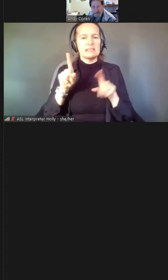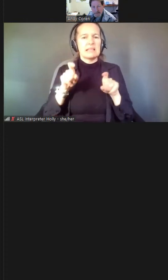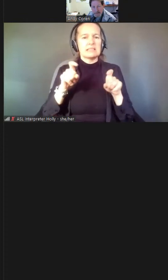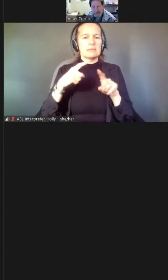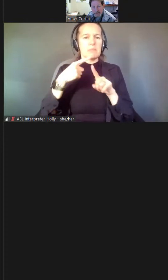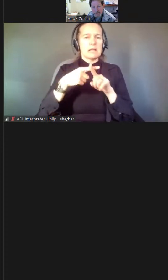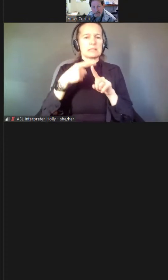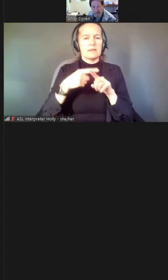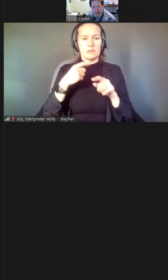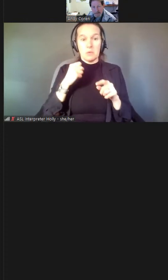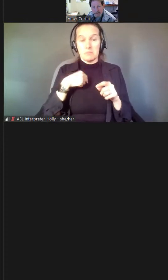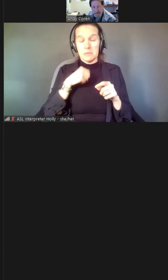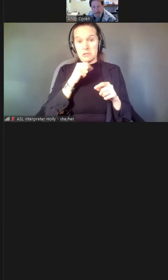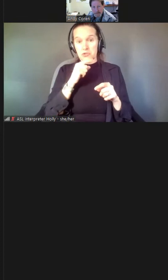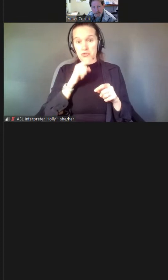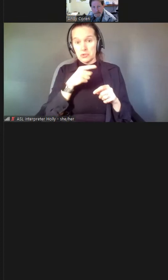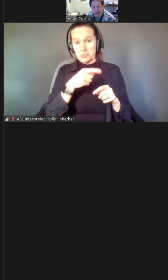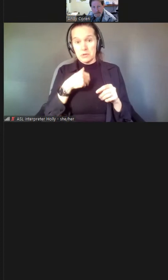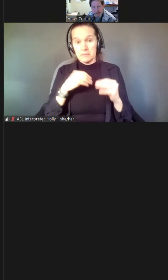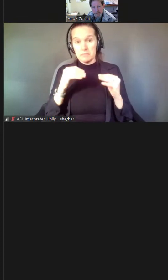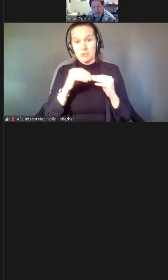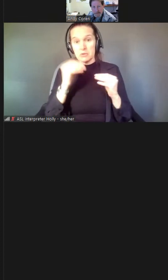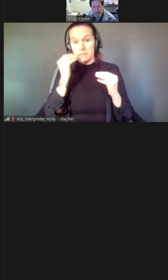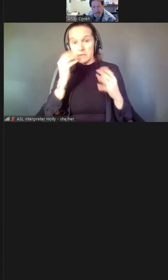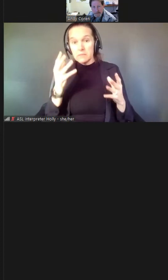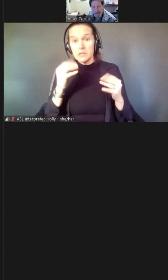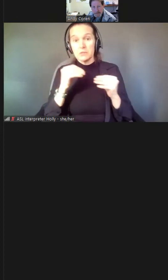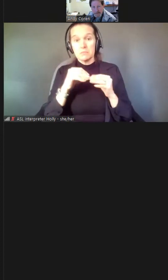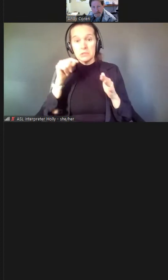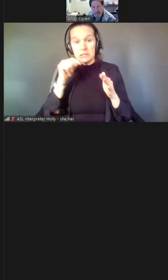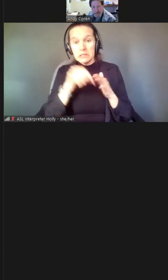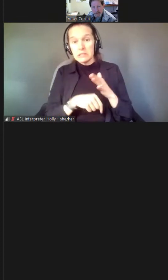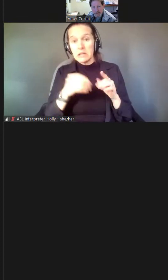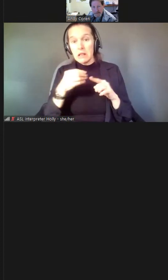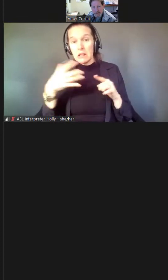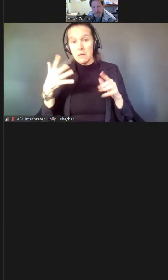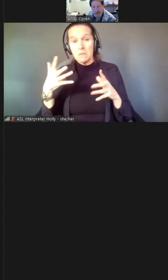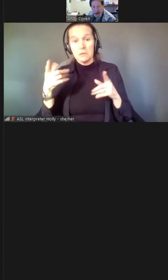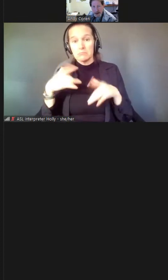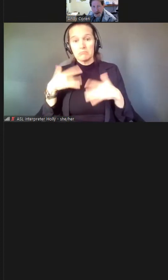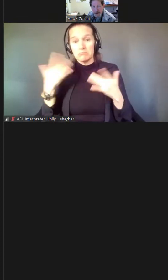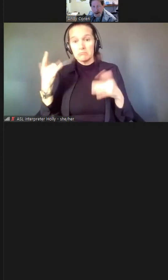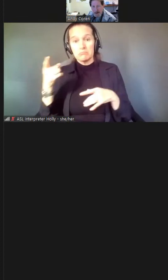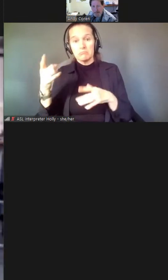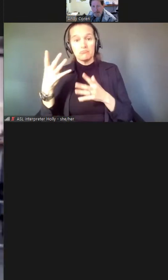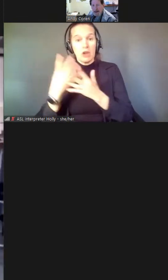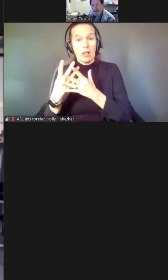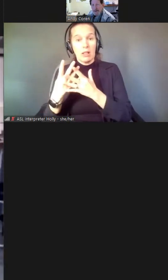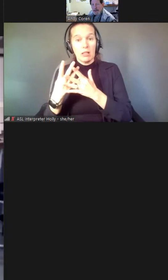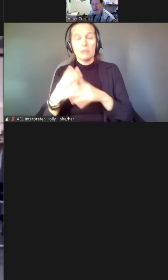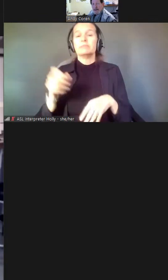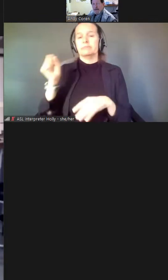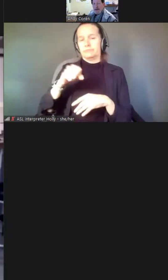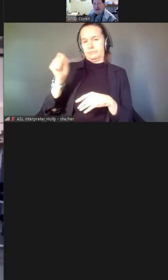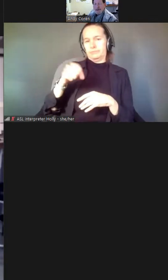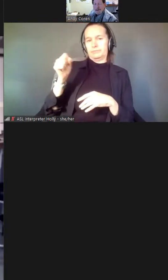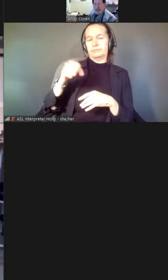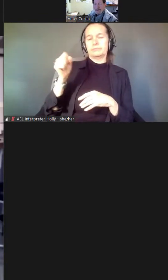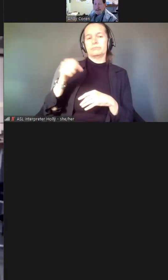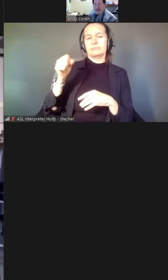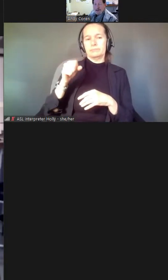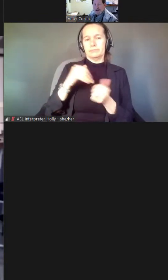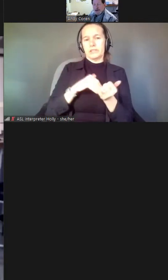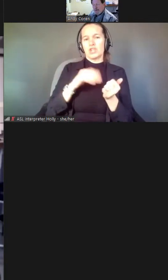have any numbers or any further detail about the state of that outbreak currently. Yeah,